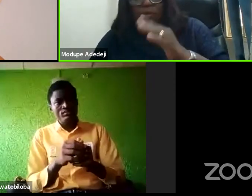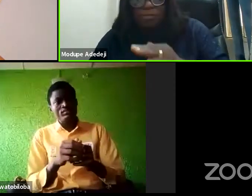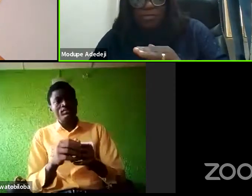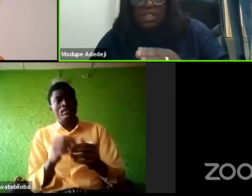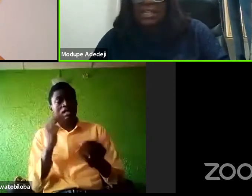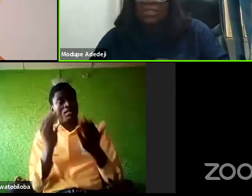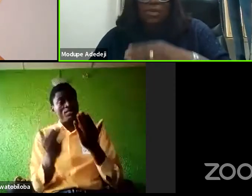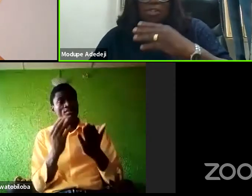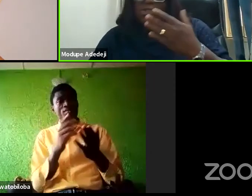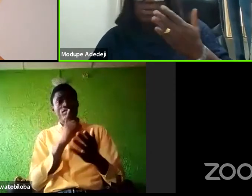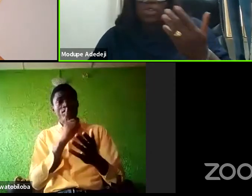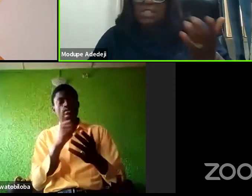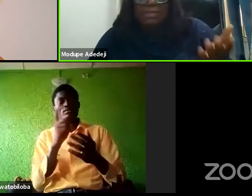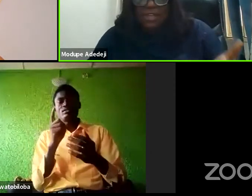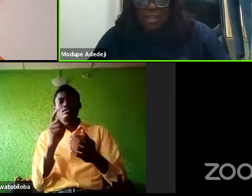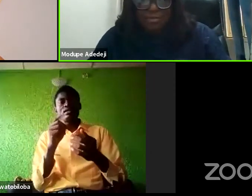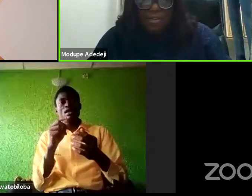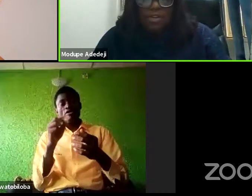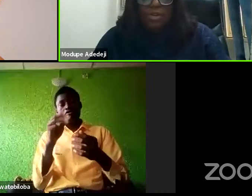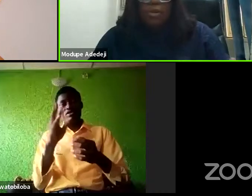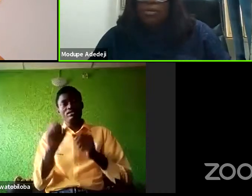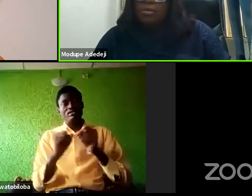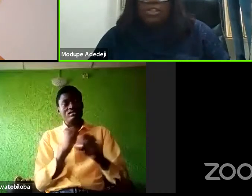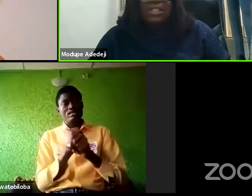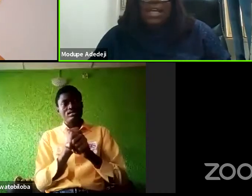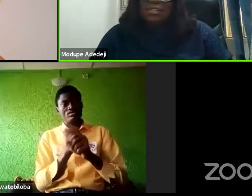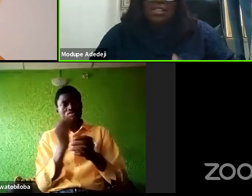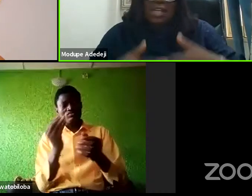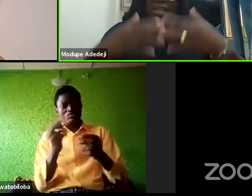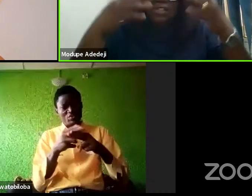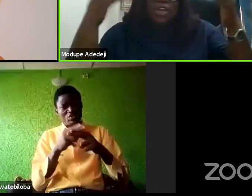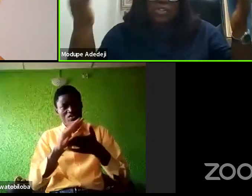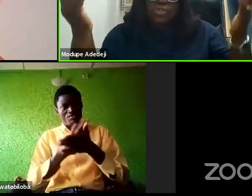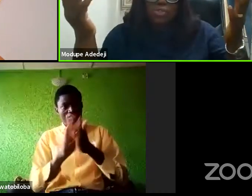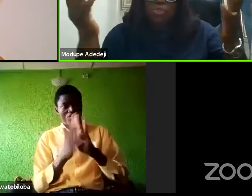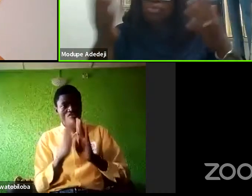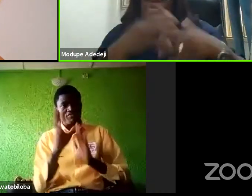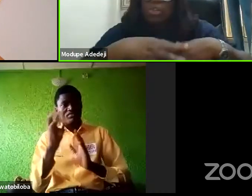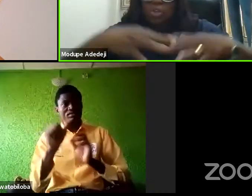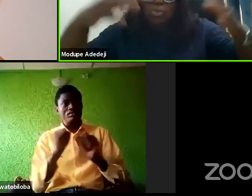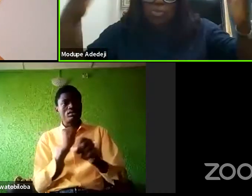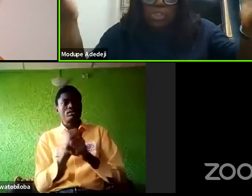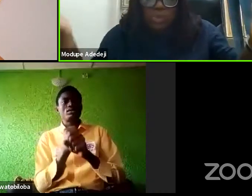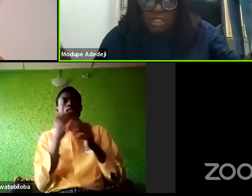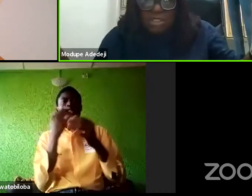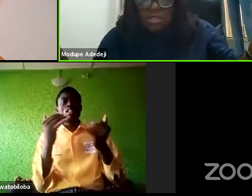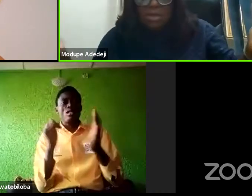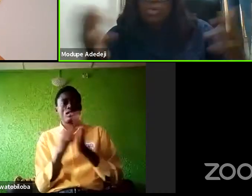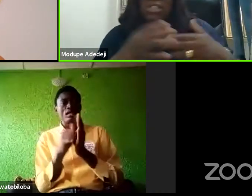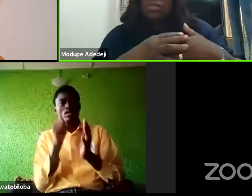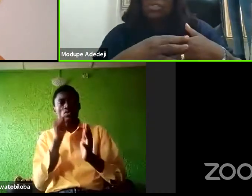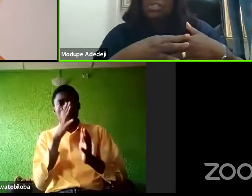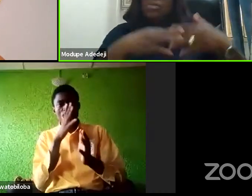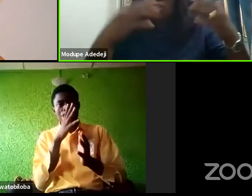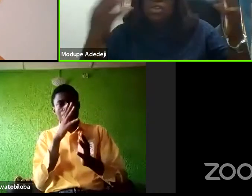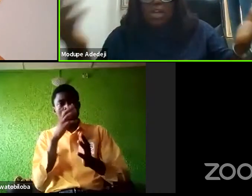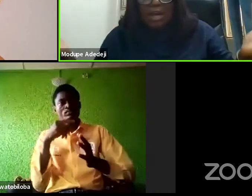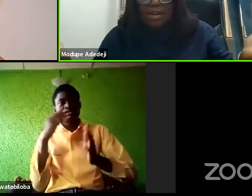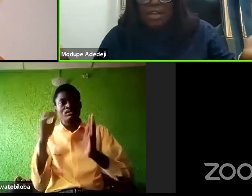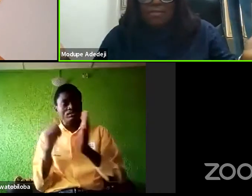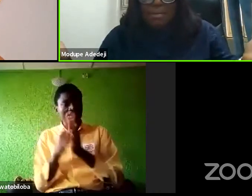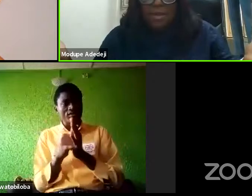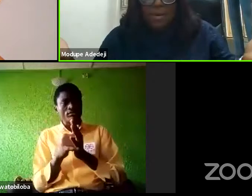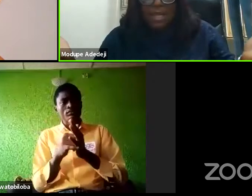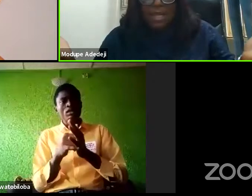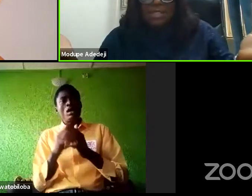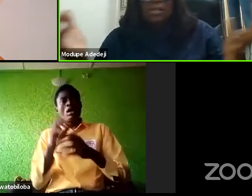40 going on 50, and it was not IVF. She said she just threw caution to the wind when she noticed it wasn't on